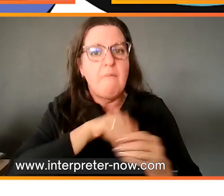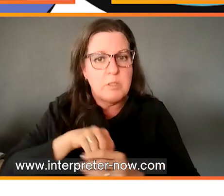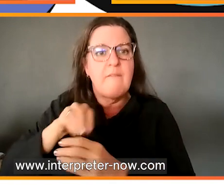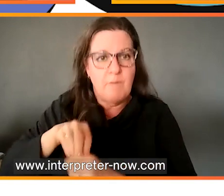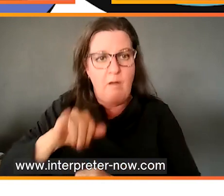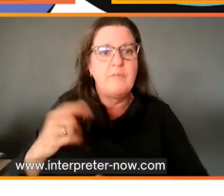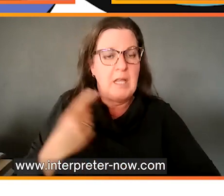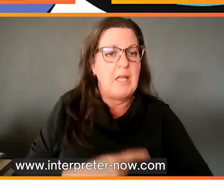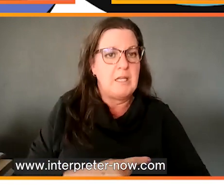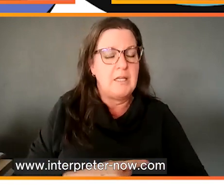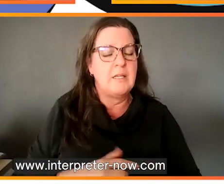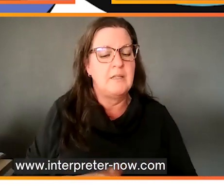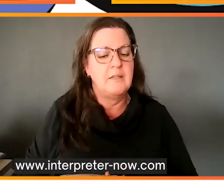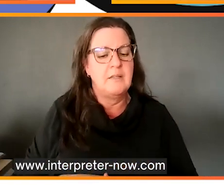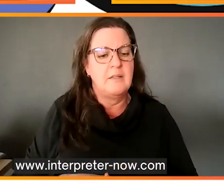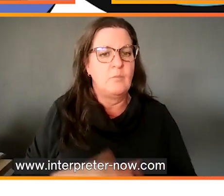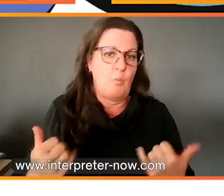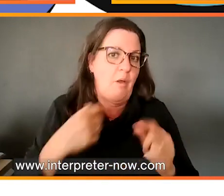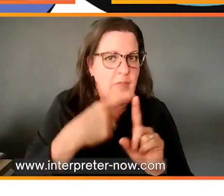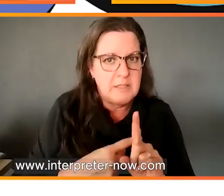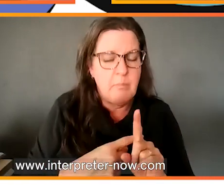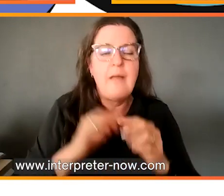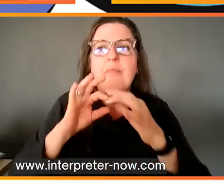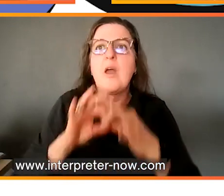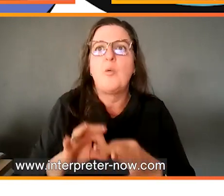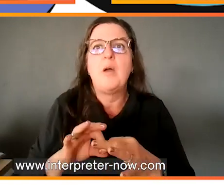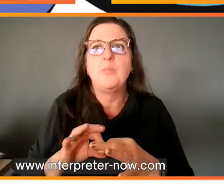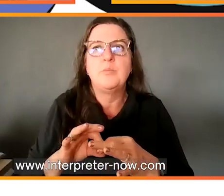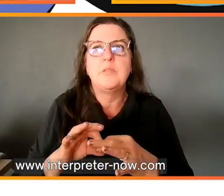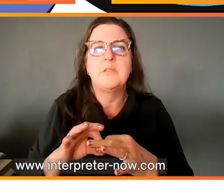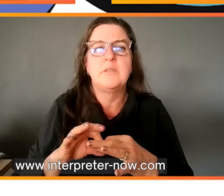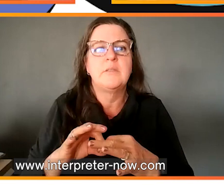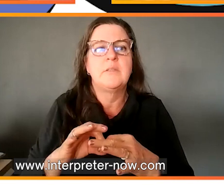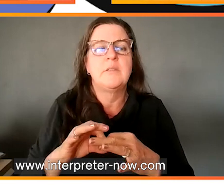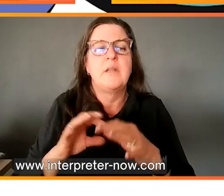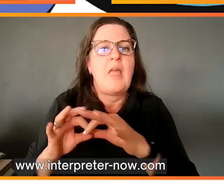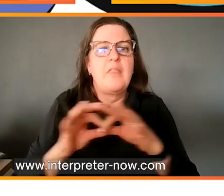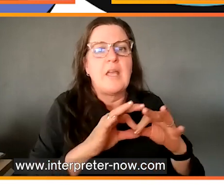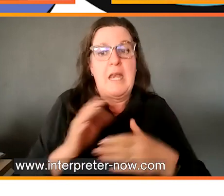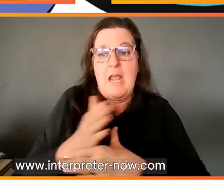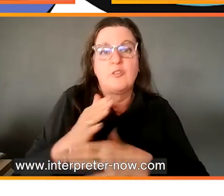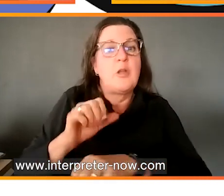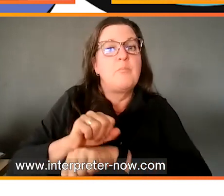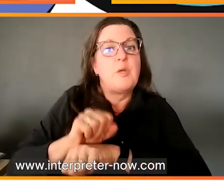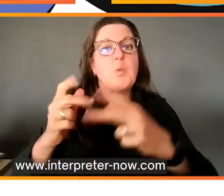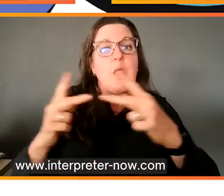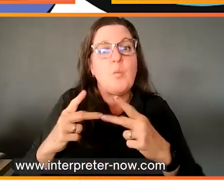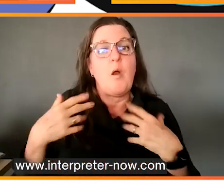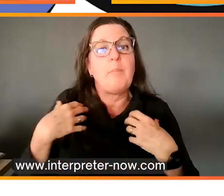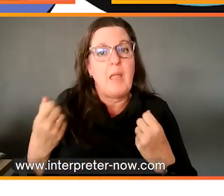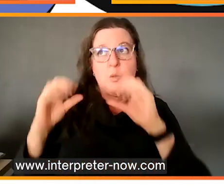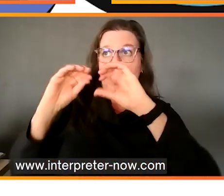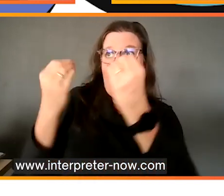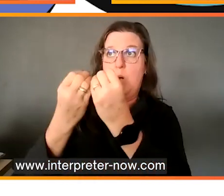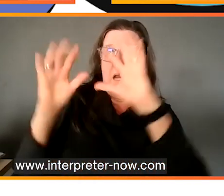conversations that I was a part of, on that day or this month around the connection between your